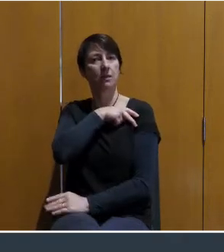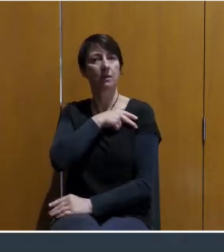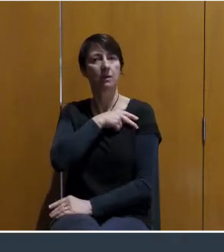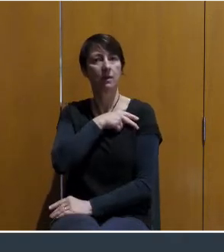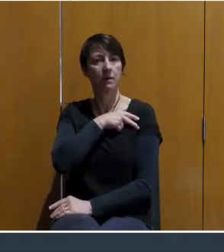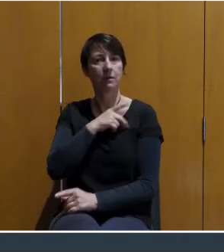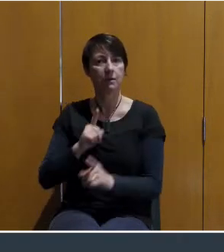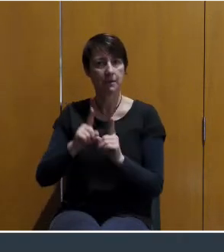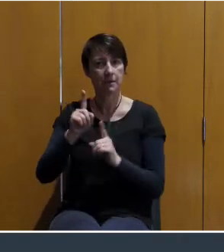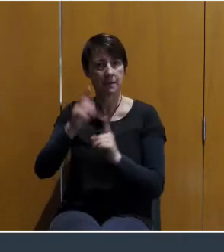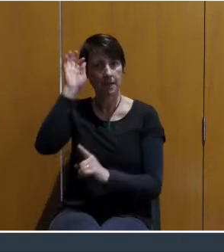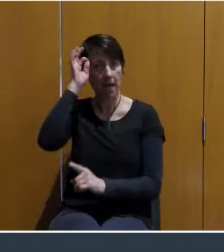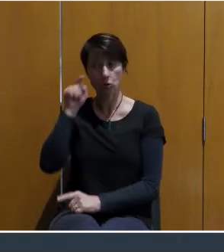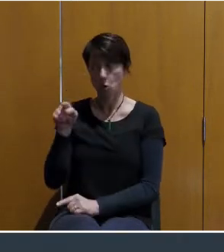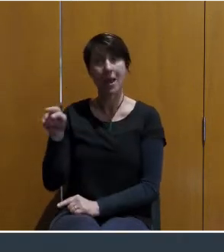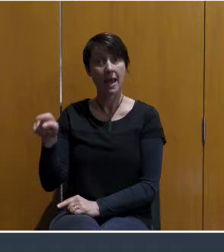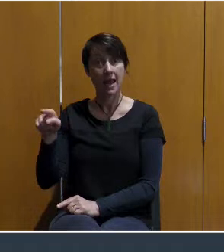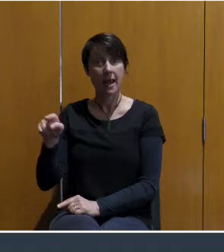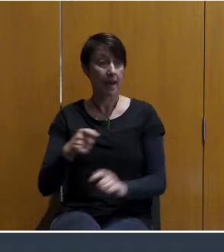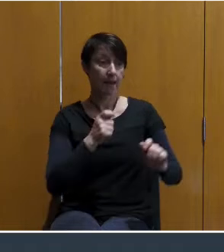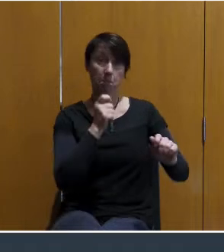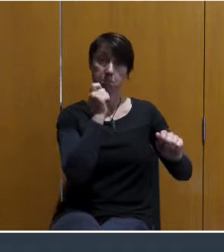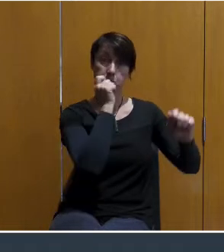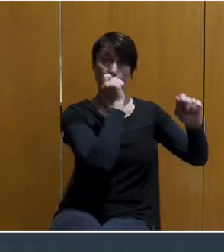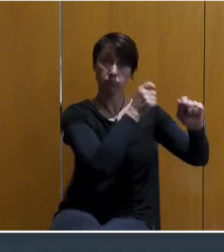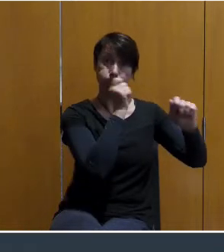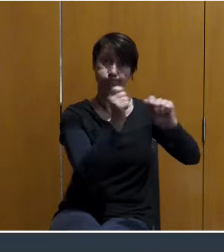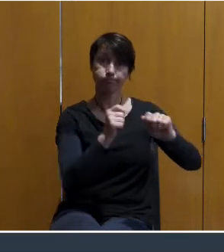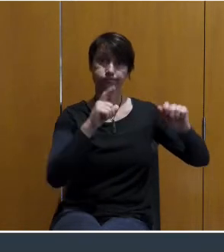of the pathways and one in the middle,